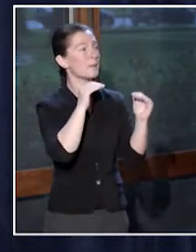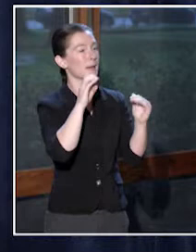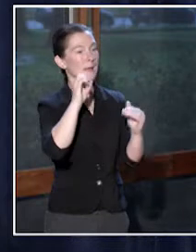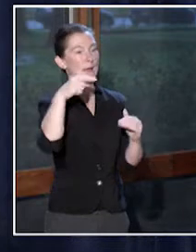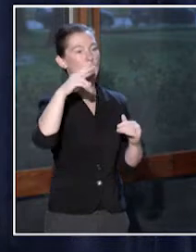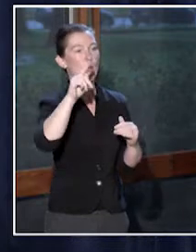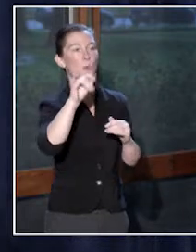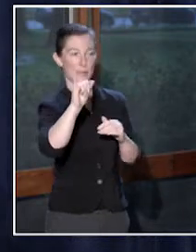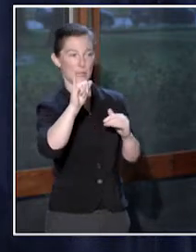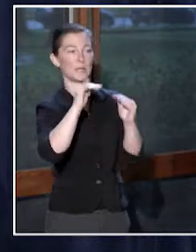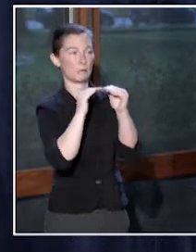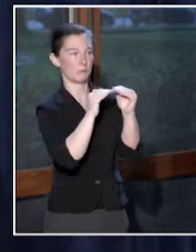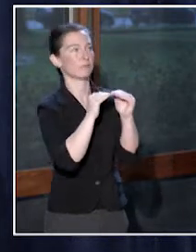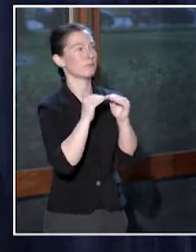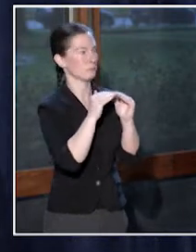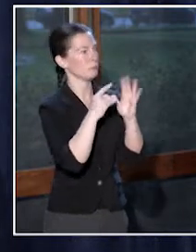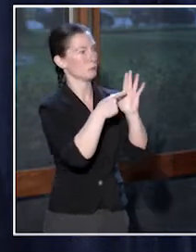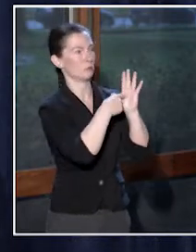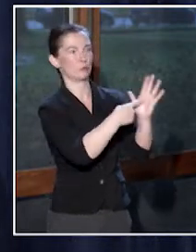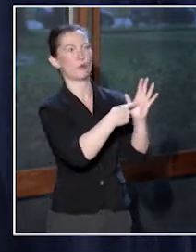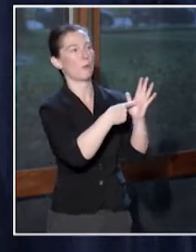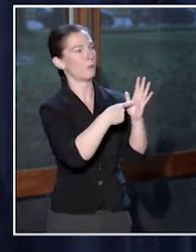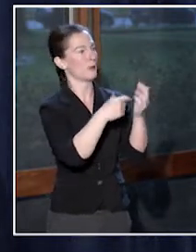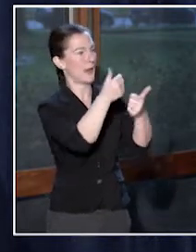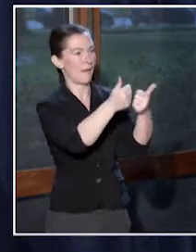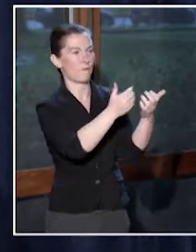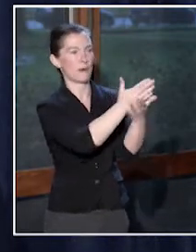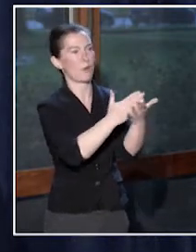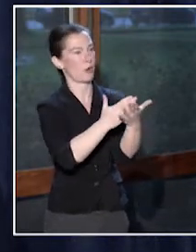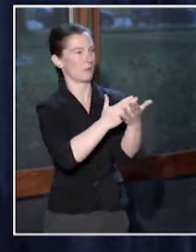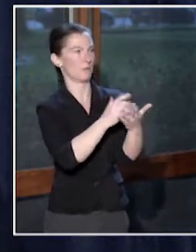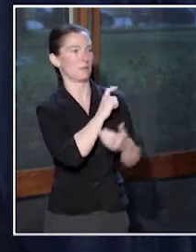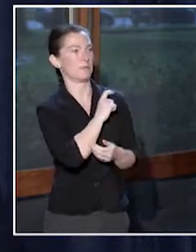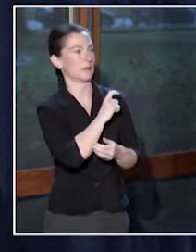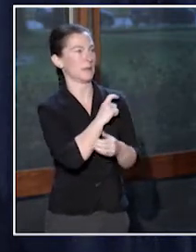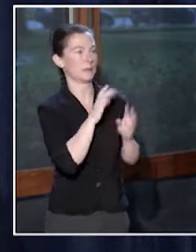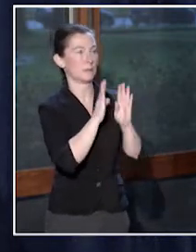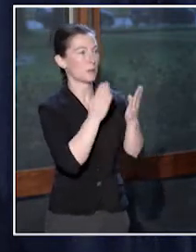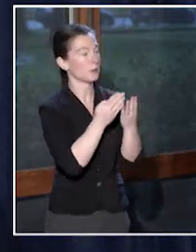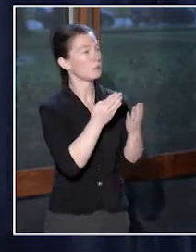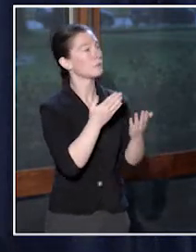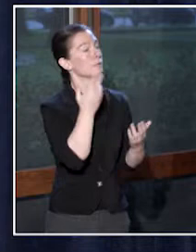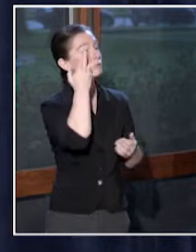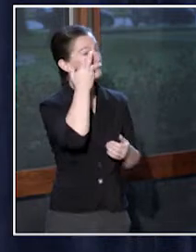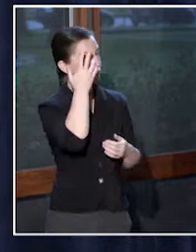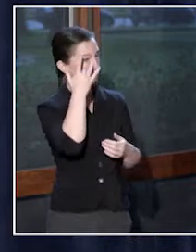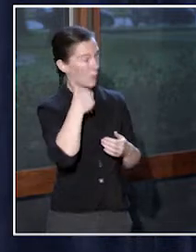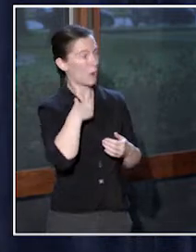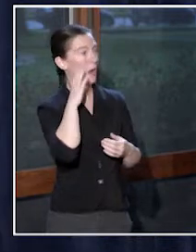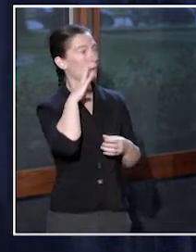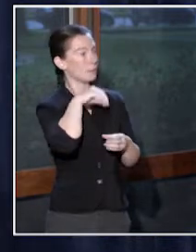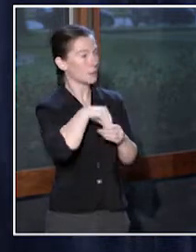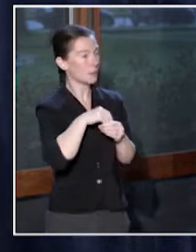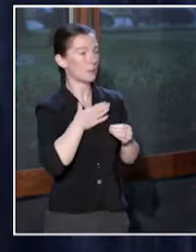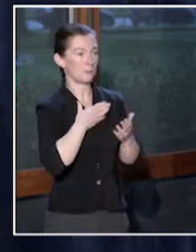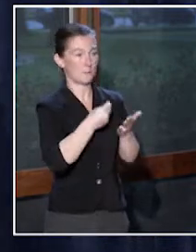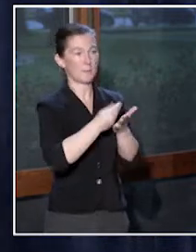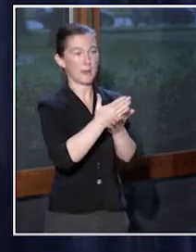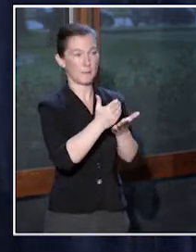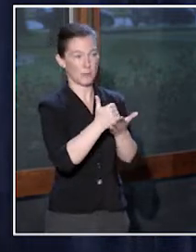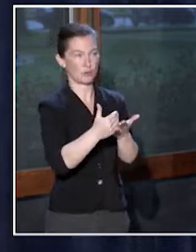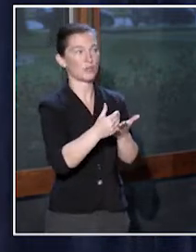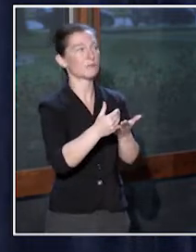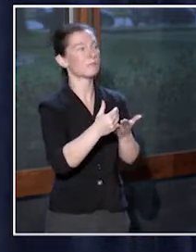throughout every part of the Portland Police Bureau. That's why I will include in my proposed budget funds that will